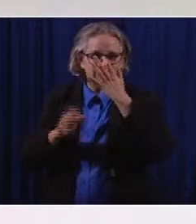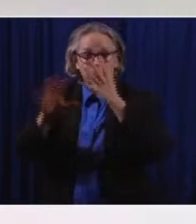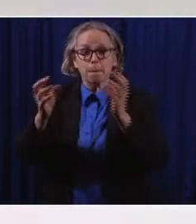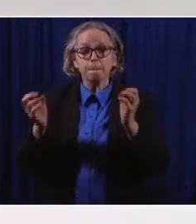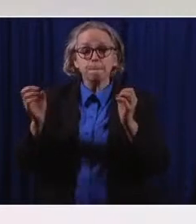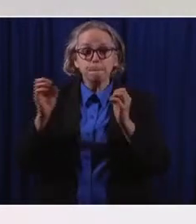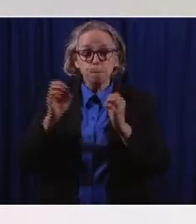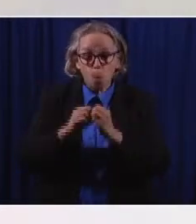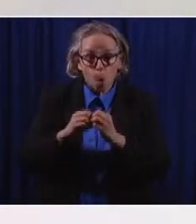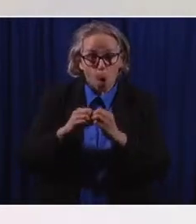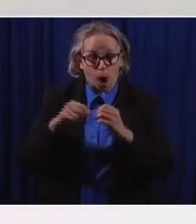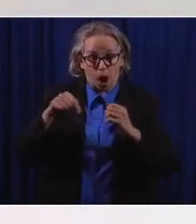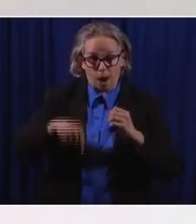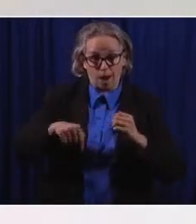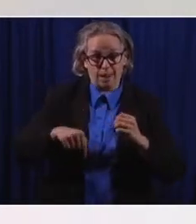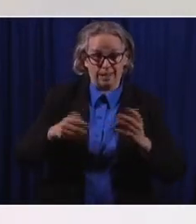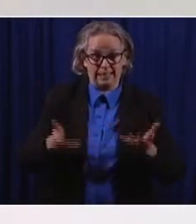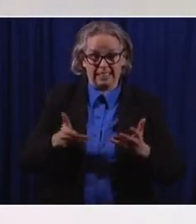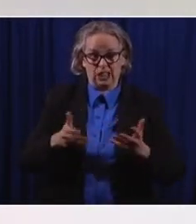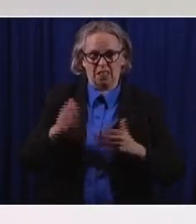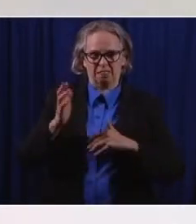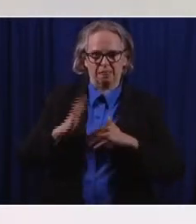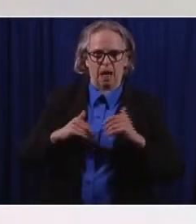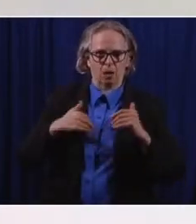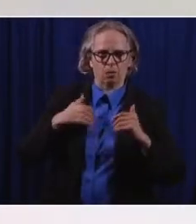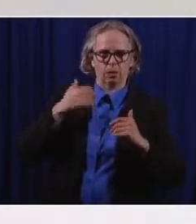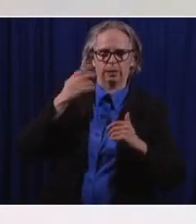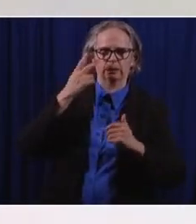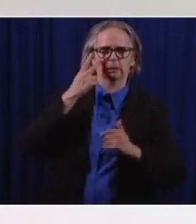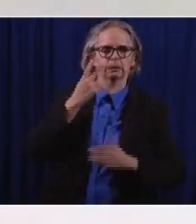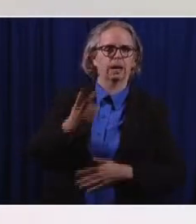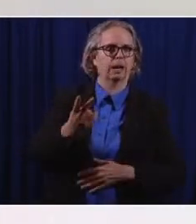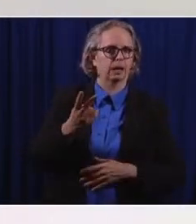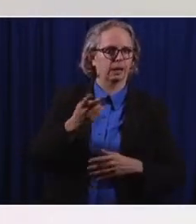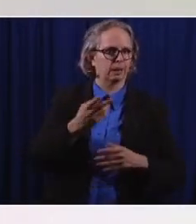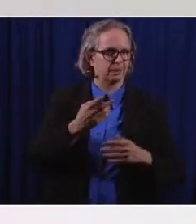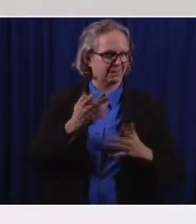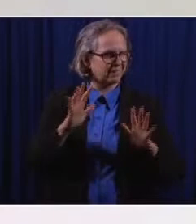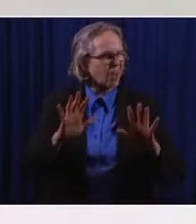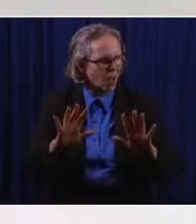not a surprise. That's a very standard finding across the country. But it's not